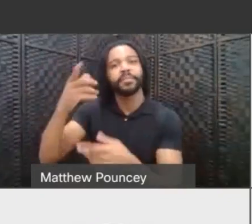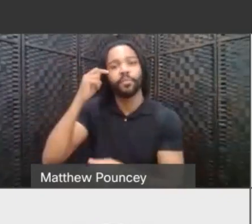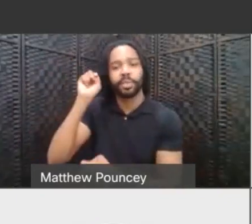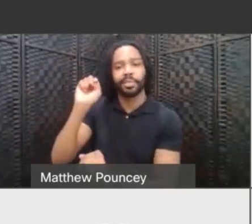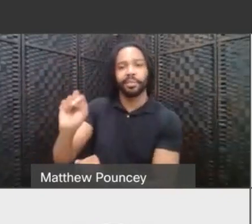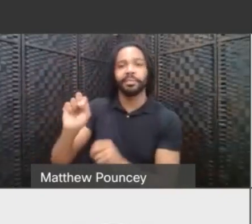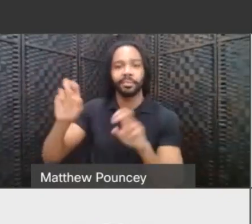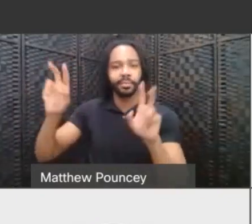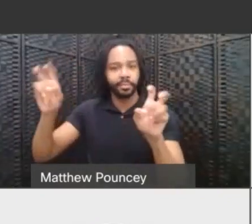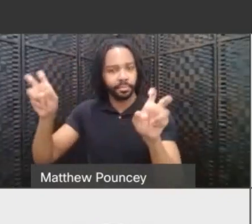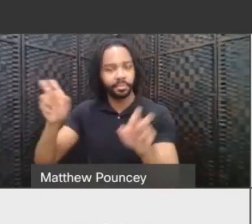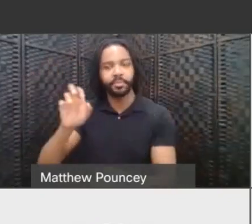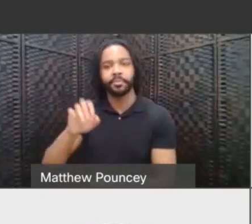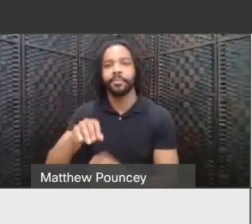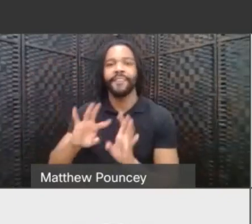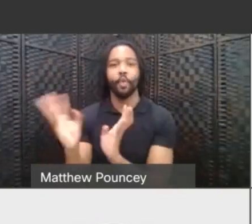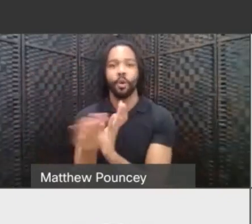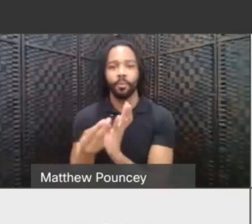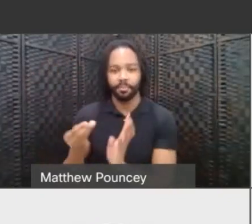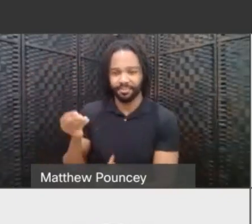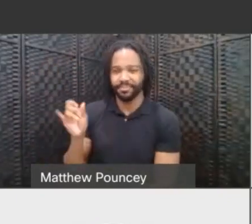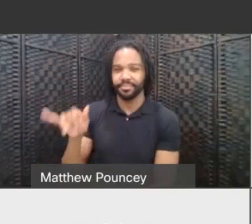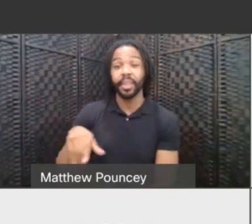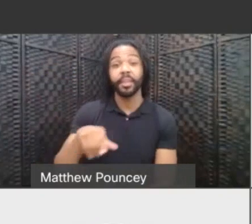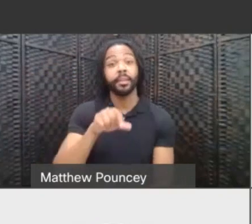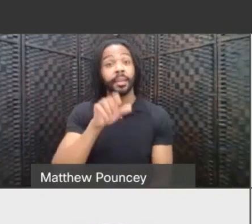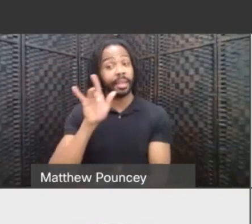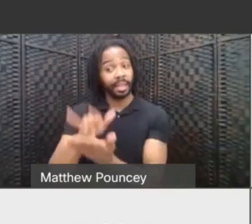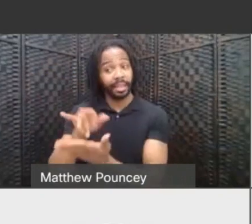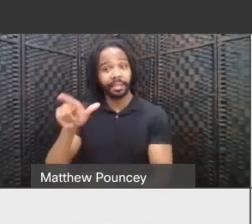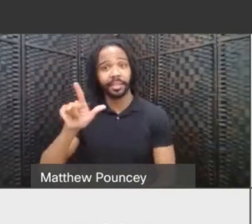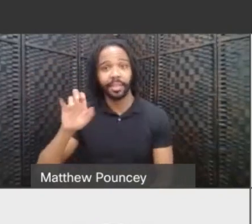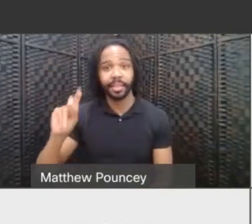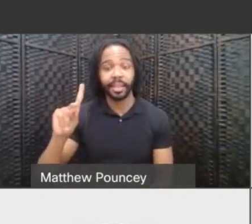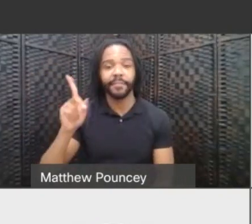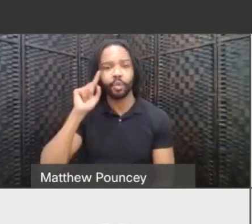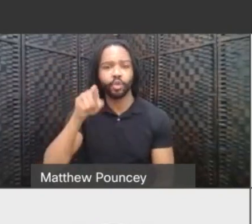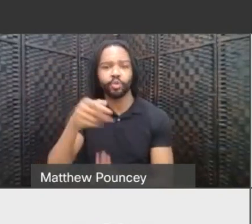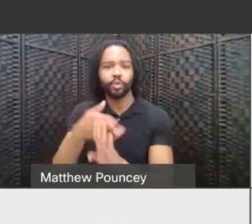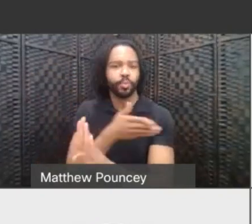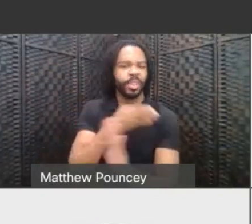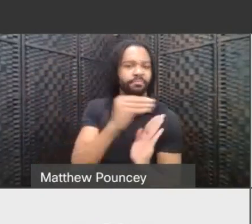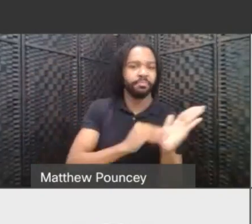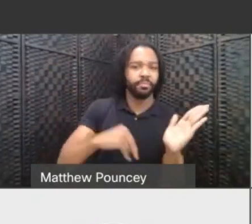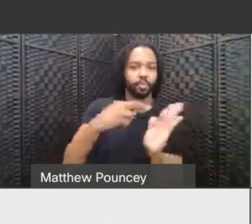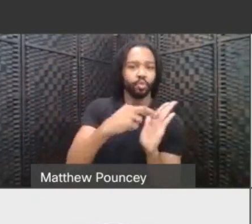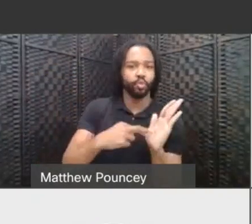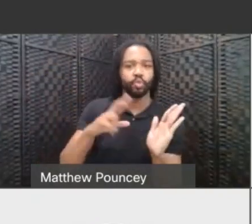this forum. So you go to this link to pre-register.